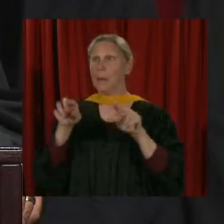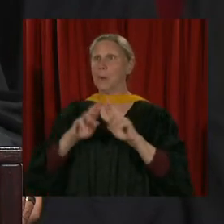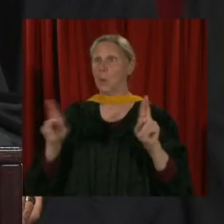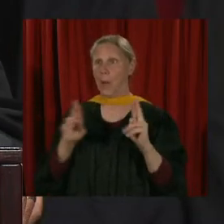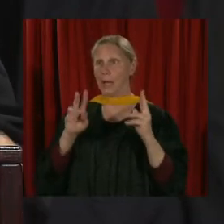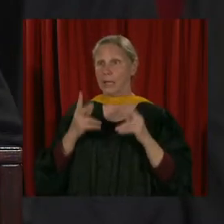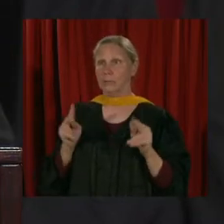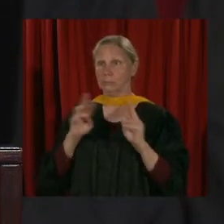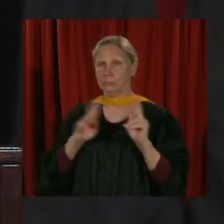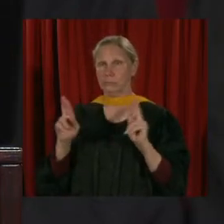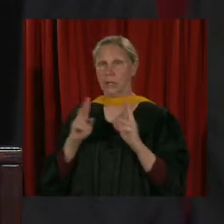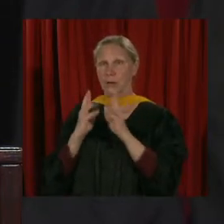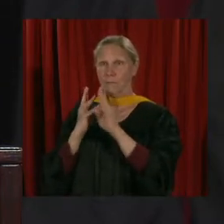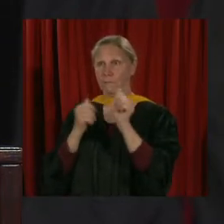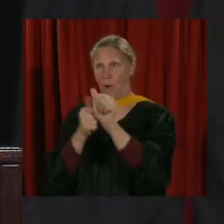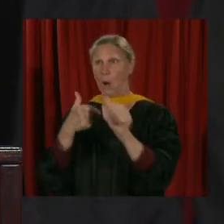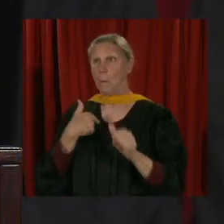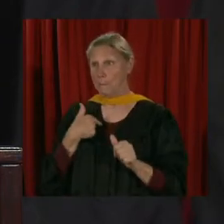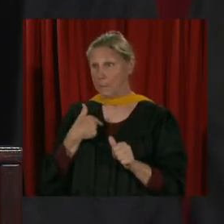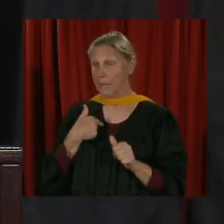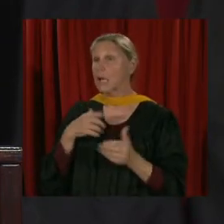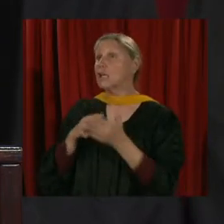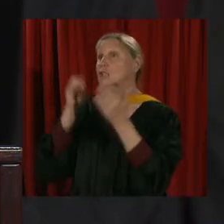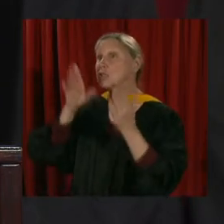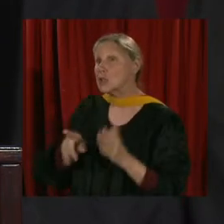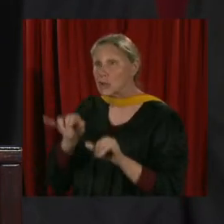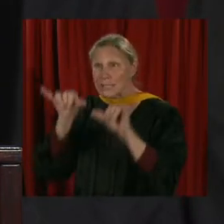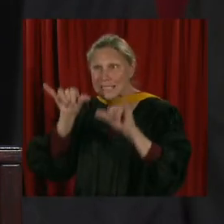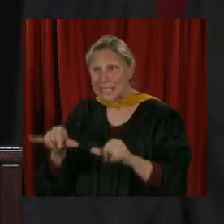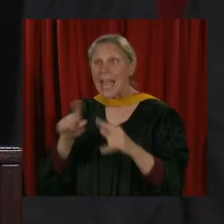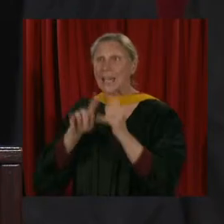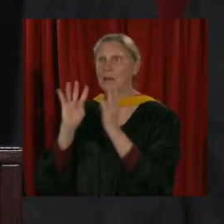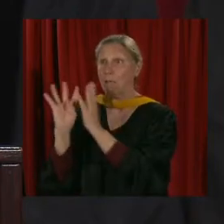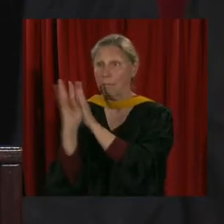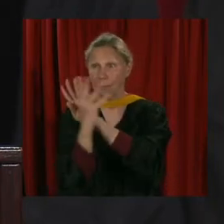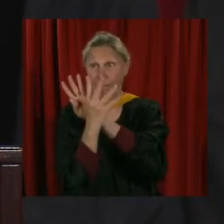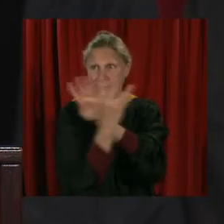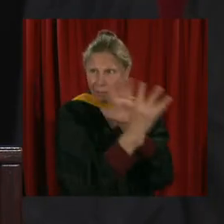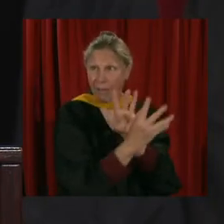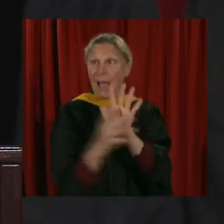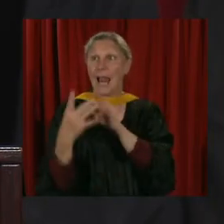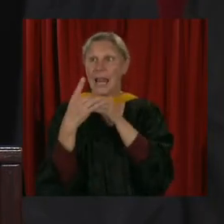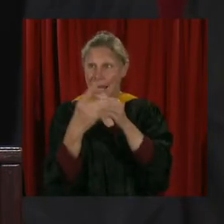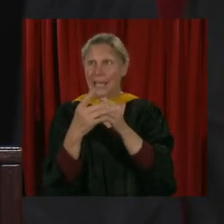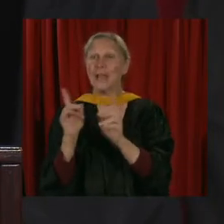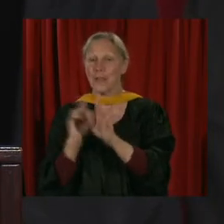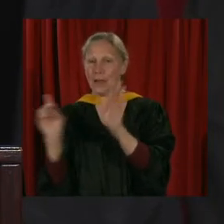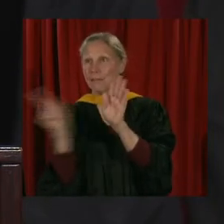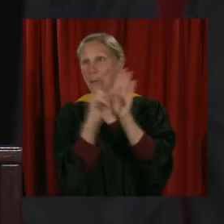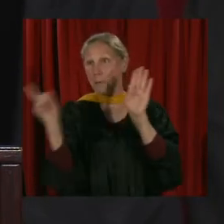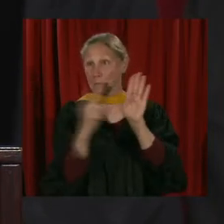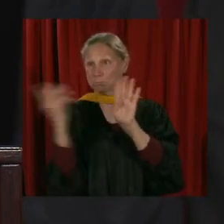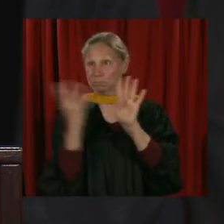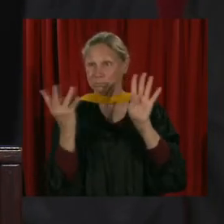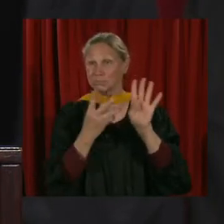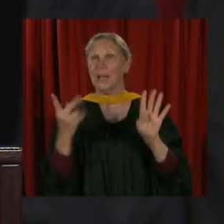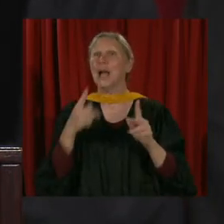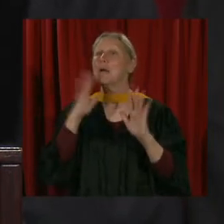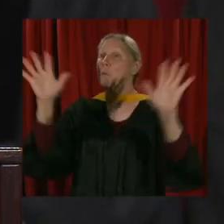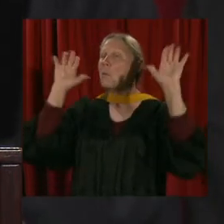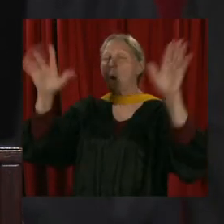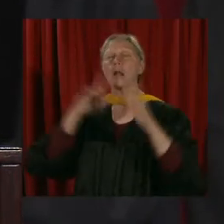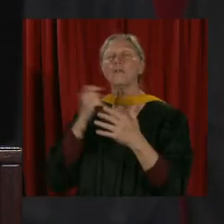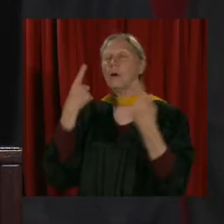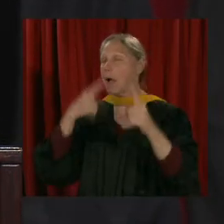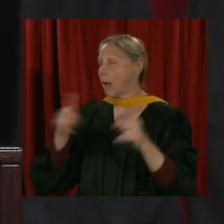ready to stand by and to follow me? Students, remain seated until the marshals allow you to leave. Congratulations to you once again. You've overcome incredible